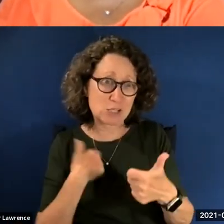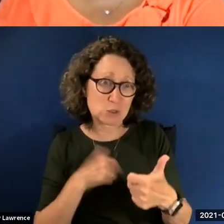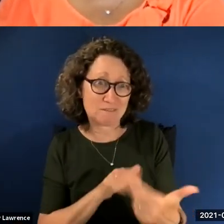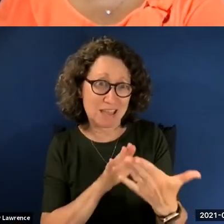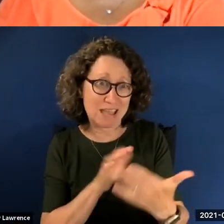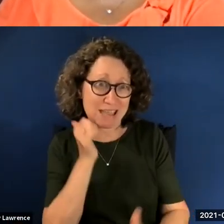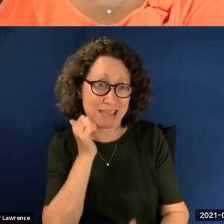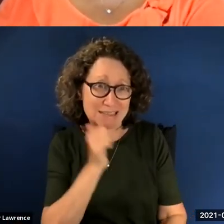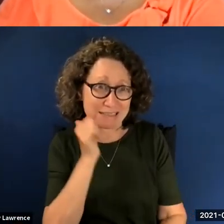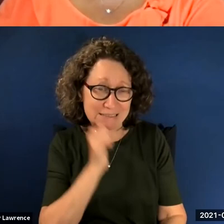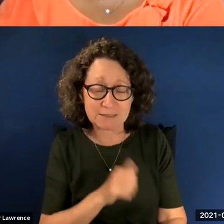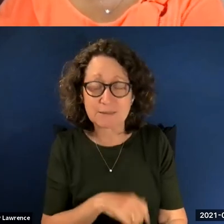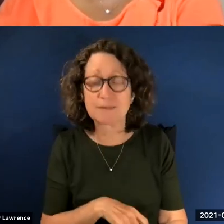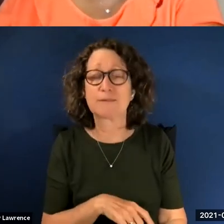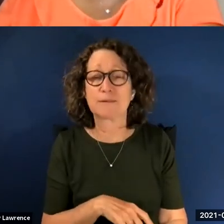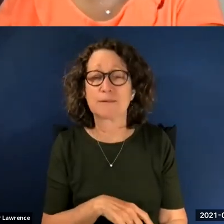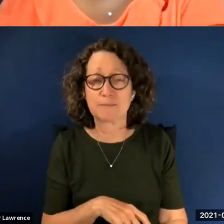facing.